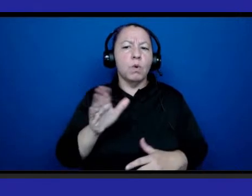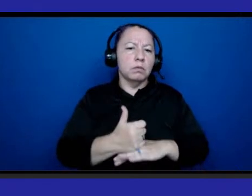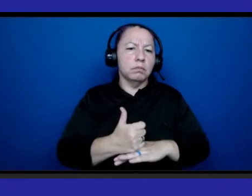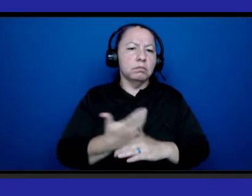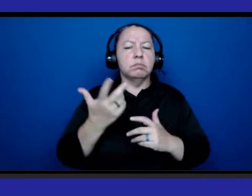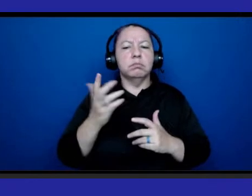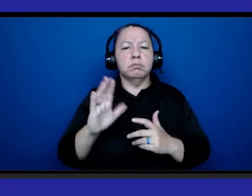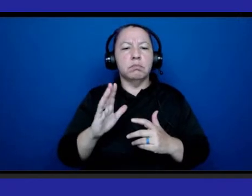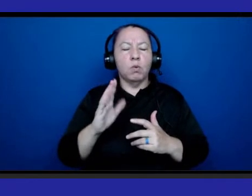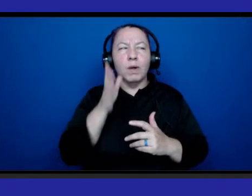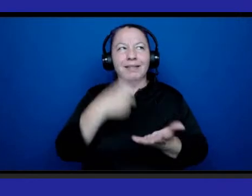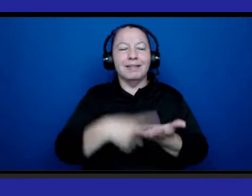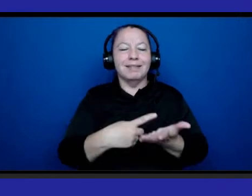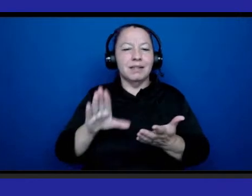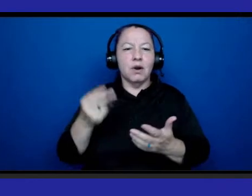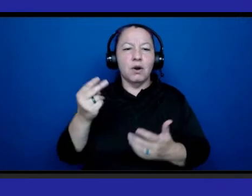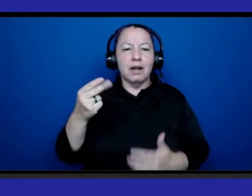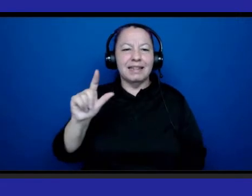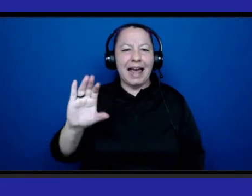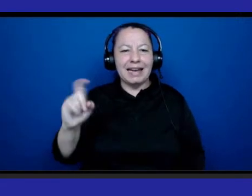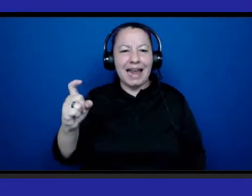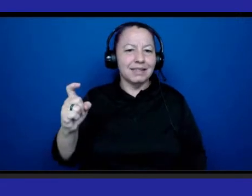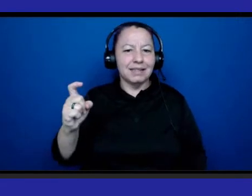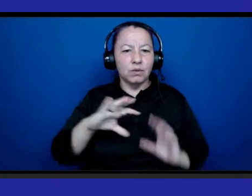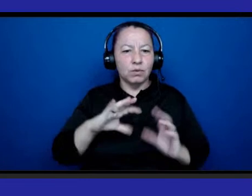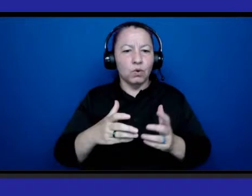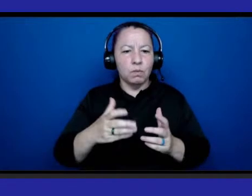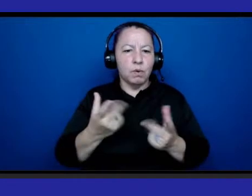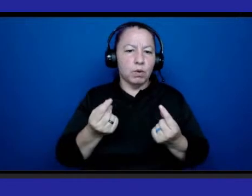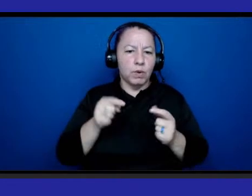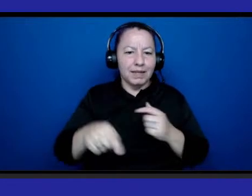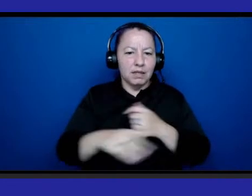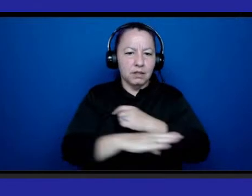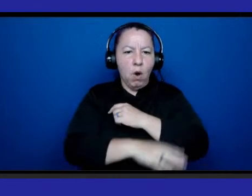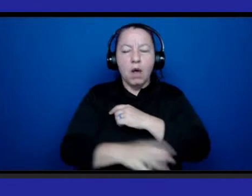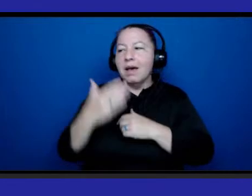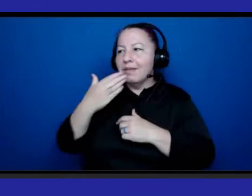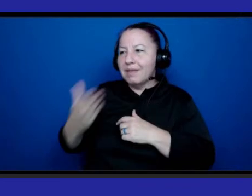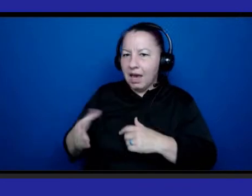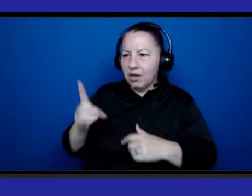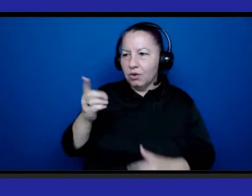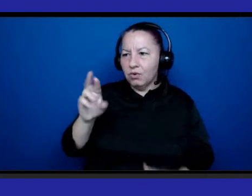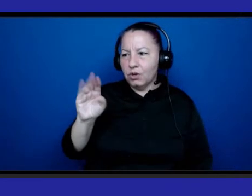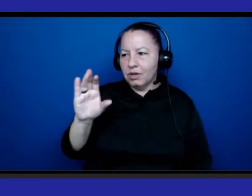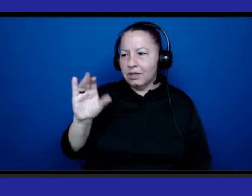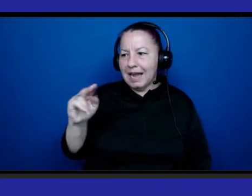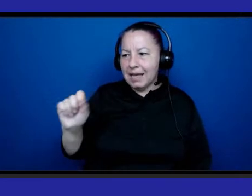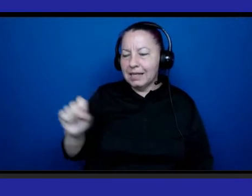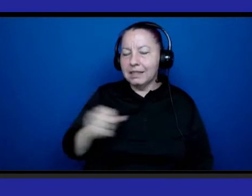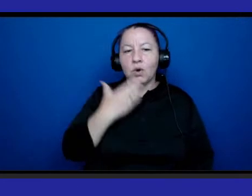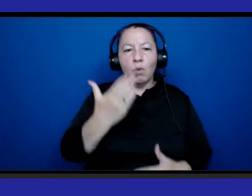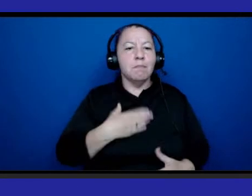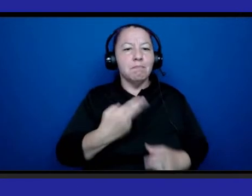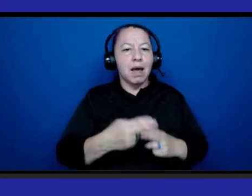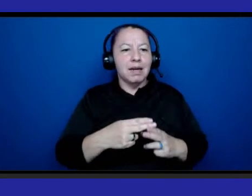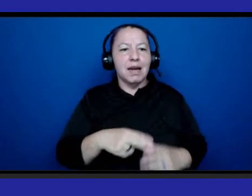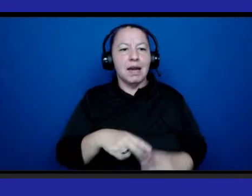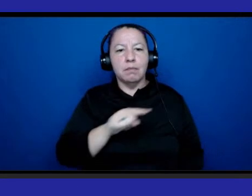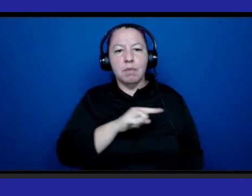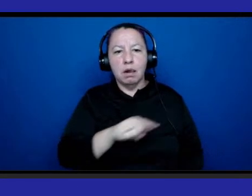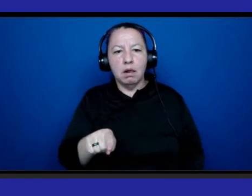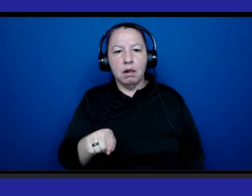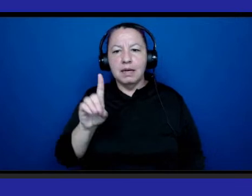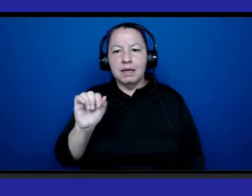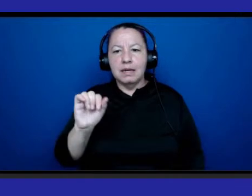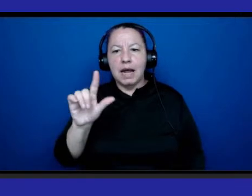working on this fall. Brenia? Thank you, Dr. Cenez. Good morning to all. My name is Brenia de la Cruz Cedeño. I serve as